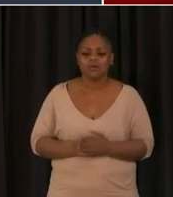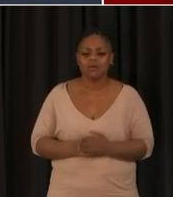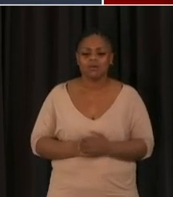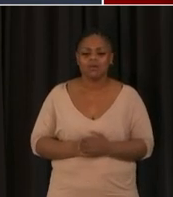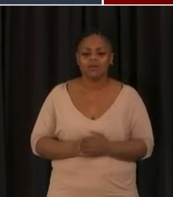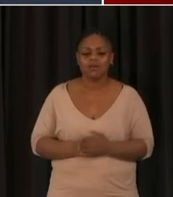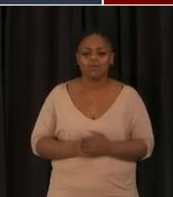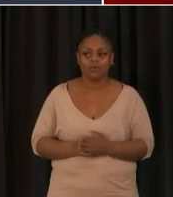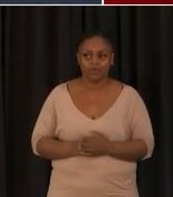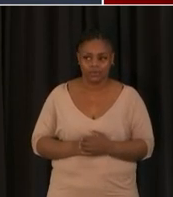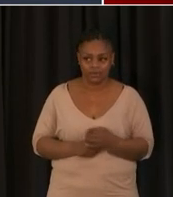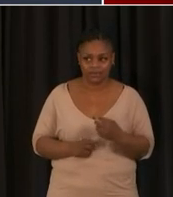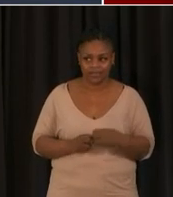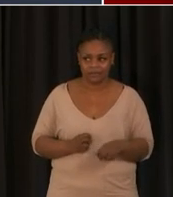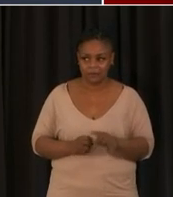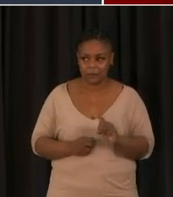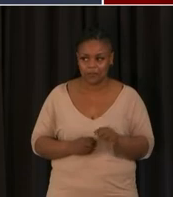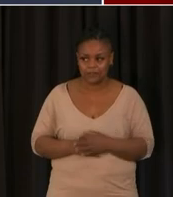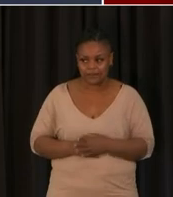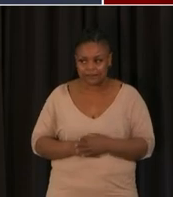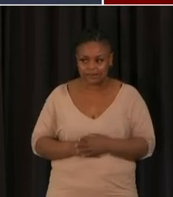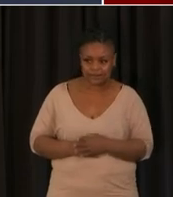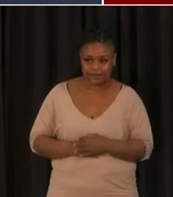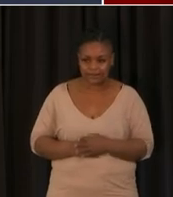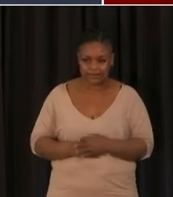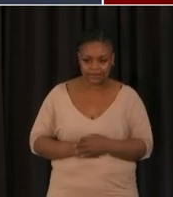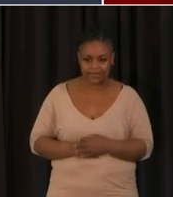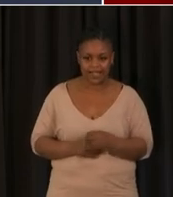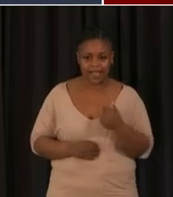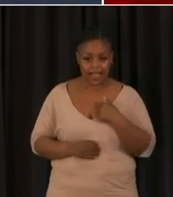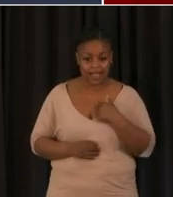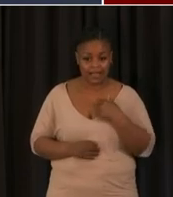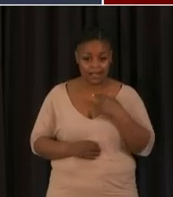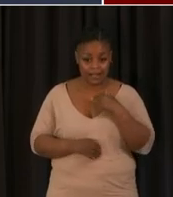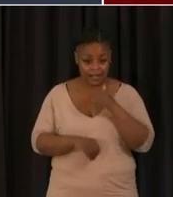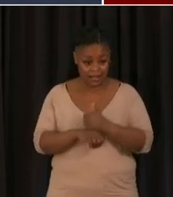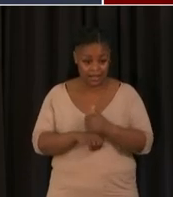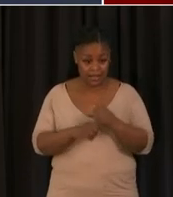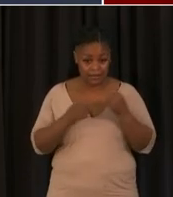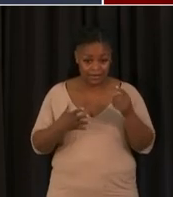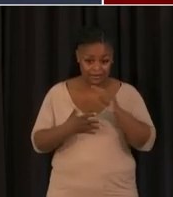is Ricardo Jefferson, and you can reach out to him at